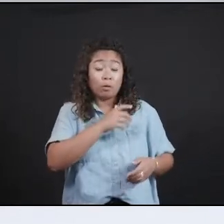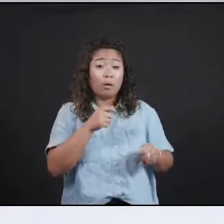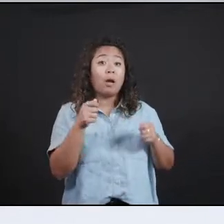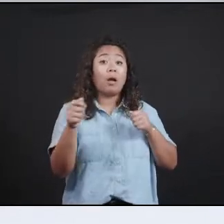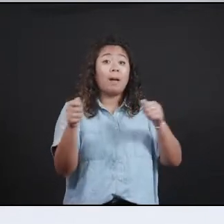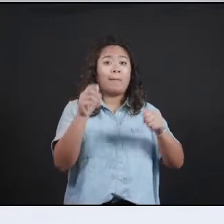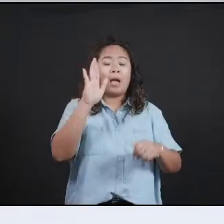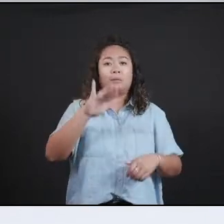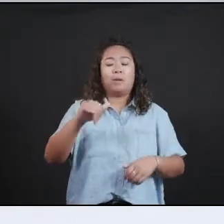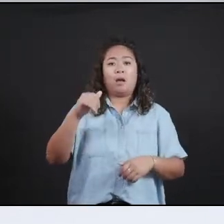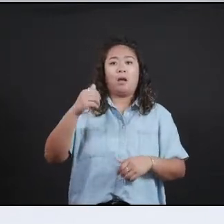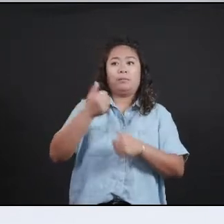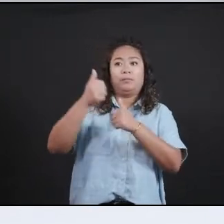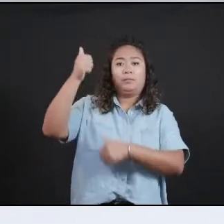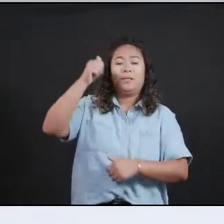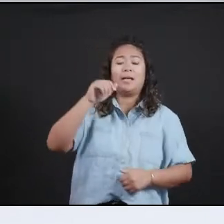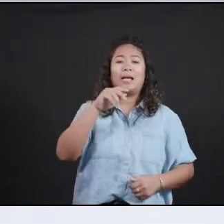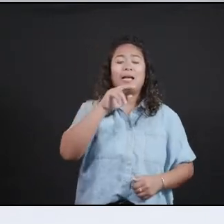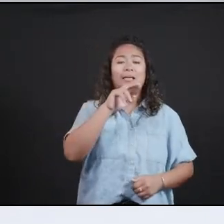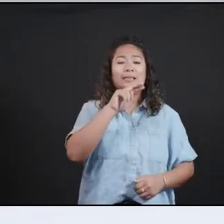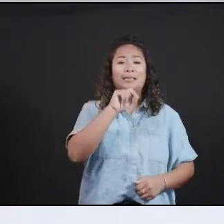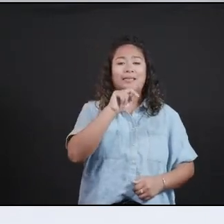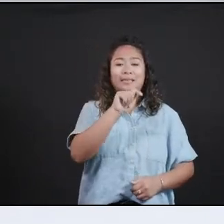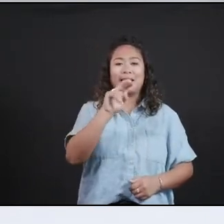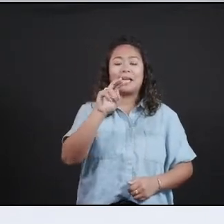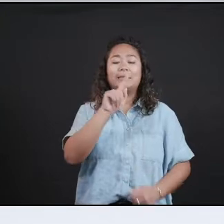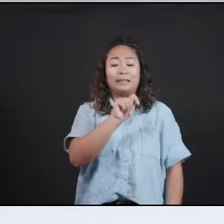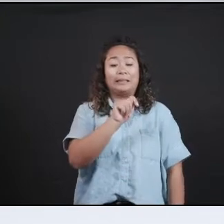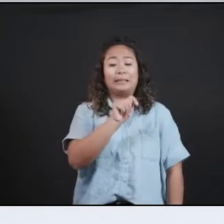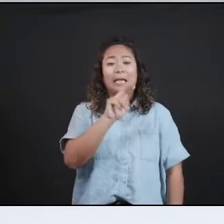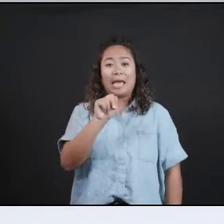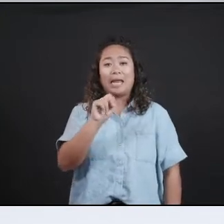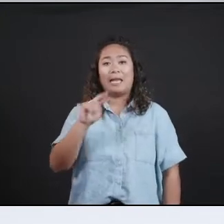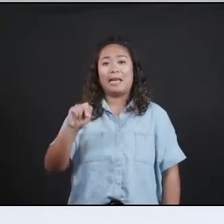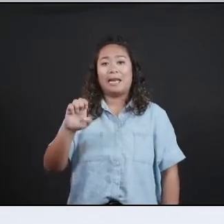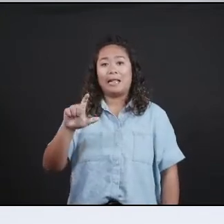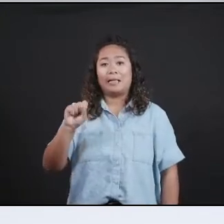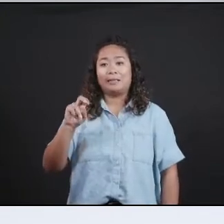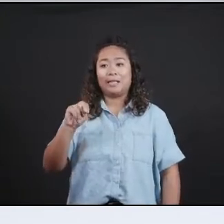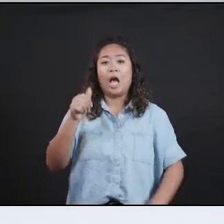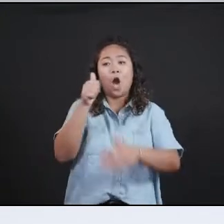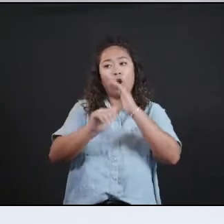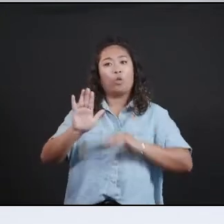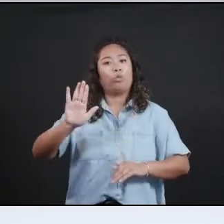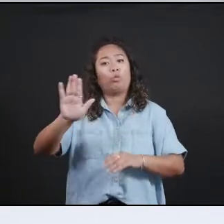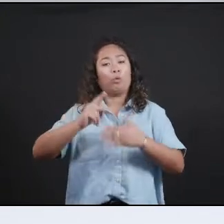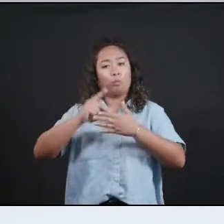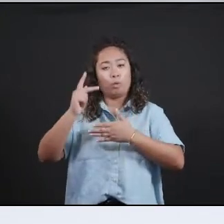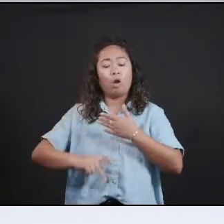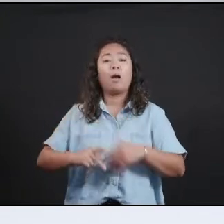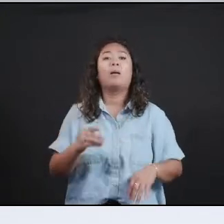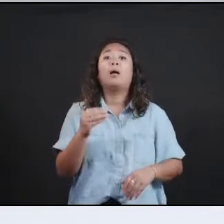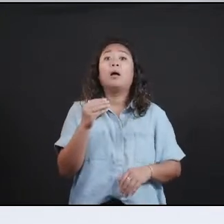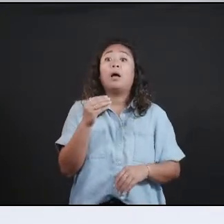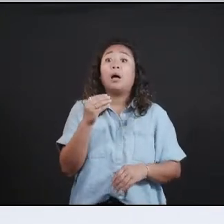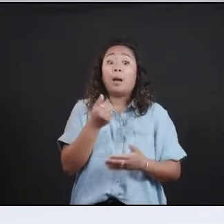rally for agriculture and fishing, and in doing so, I sought the governor and my colleagues' support for the use